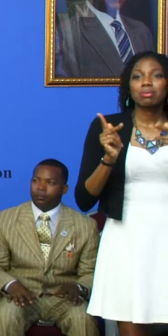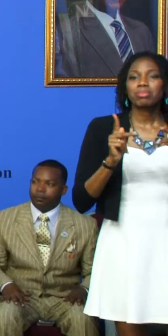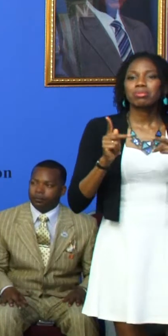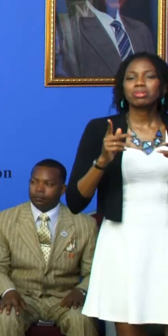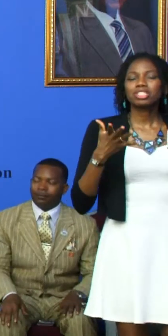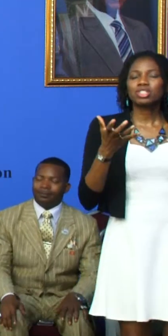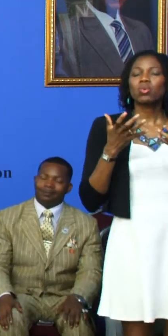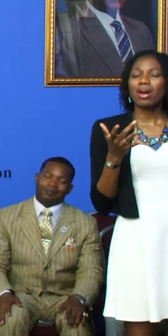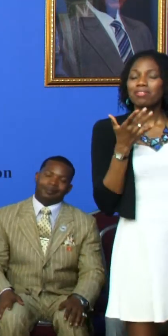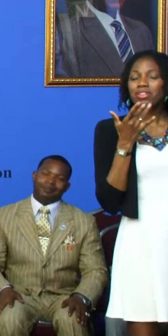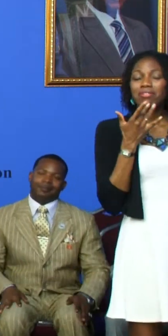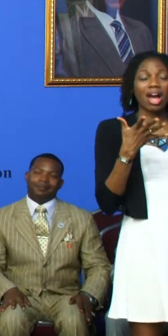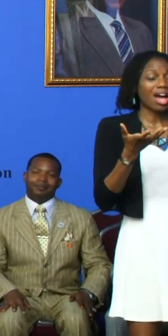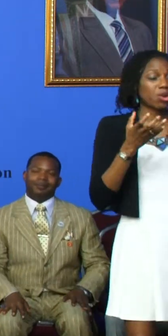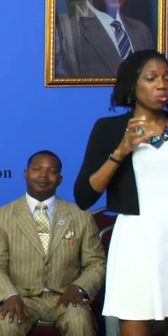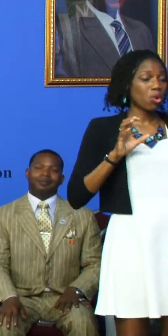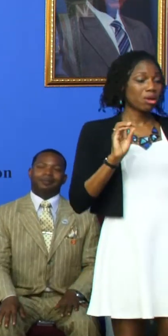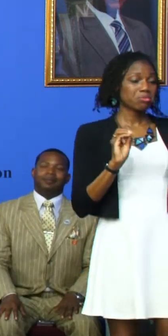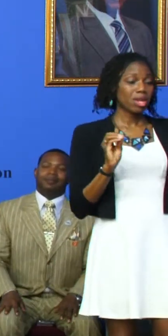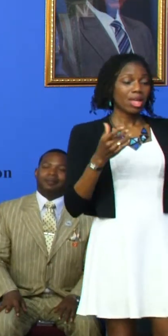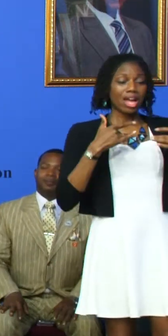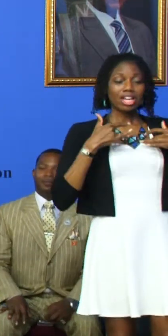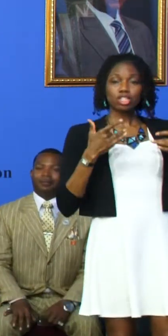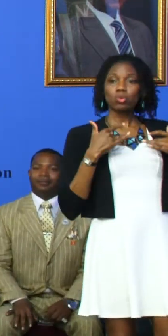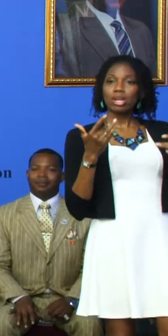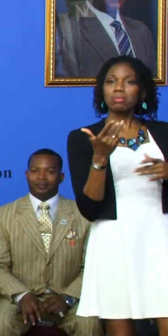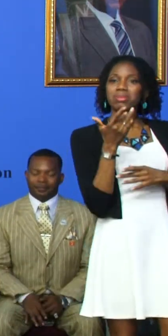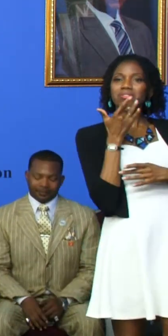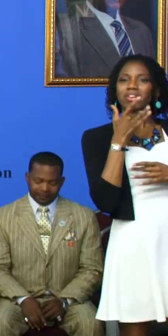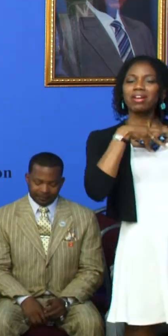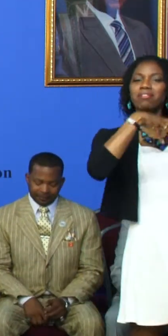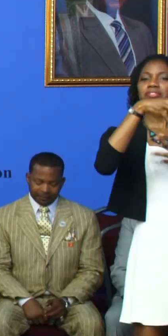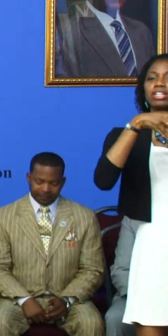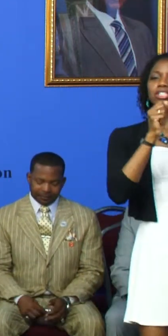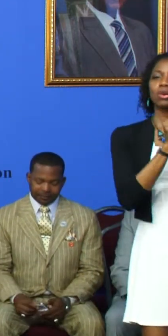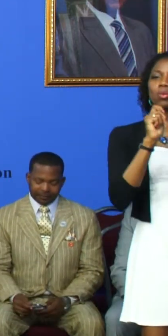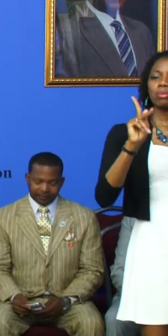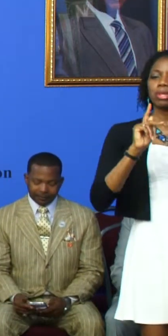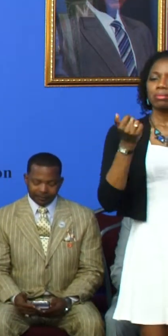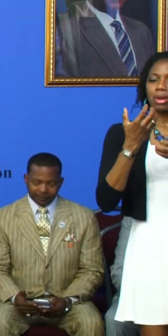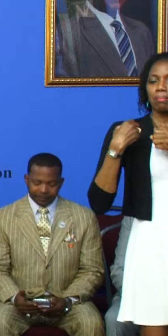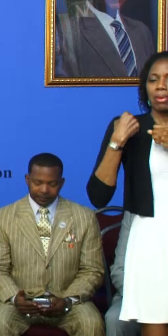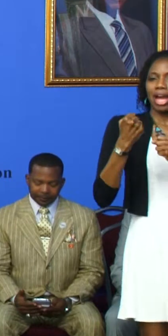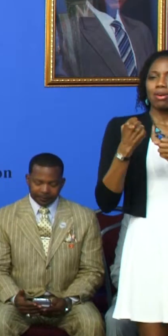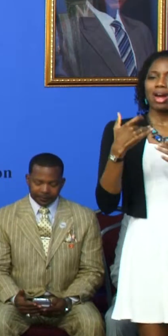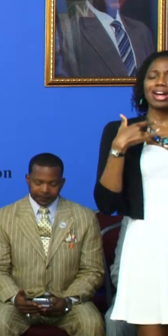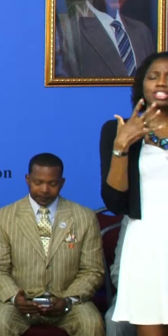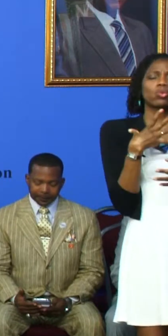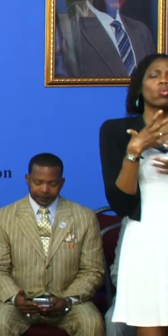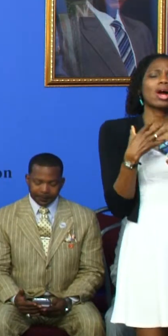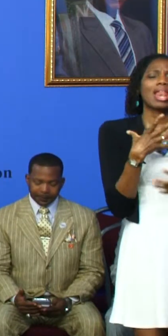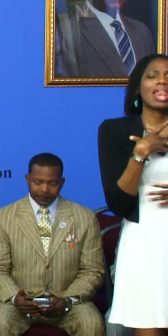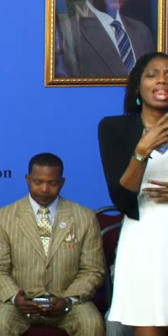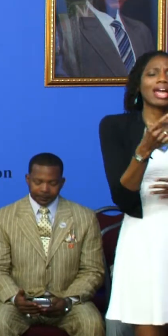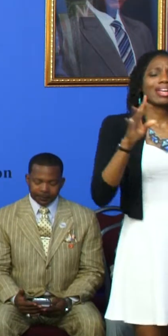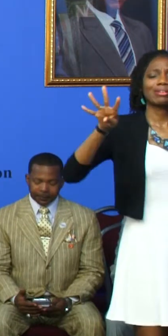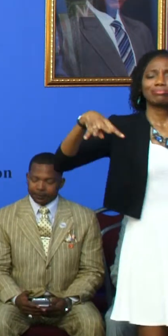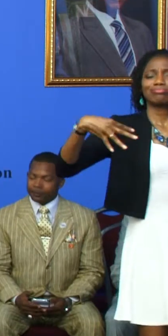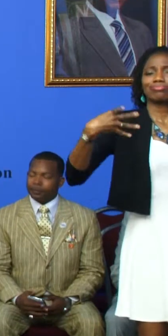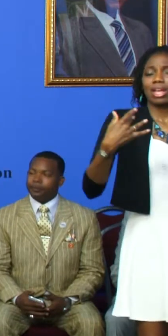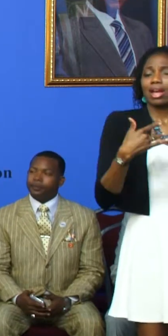the favor of those in power. They just want to be like you. So